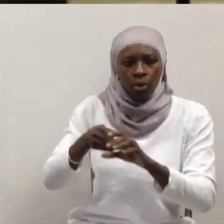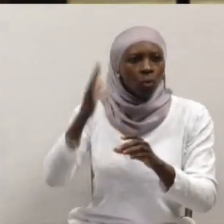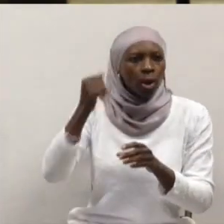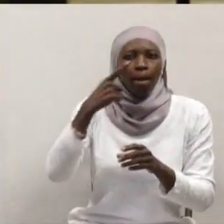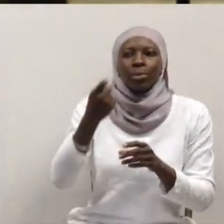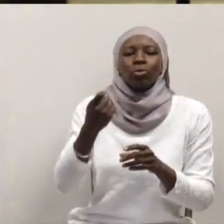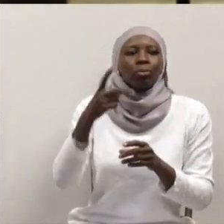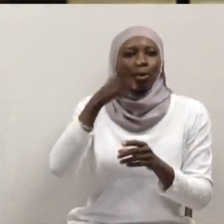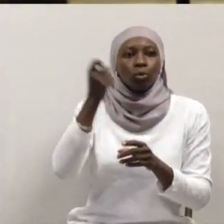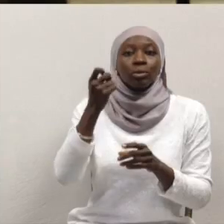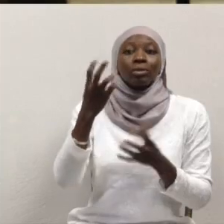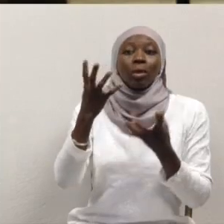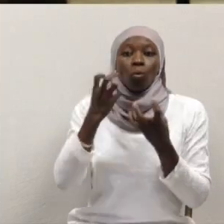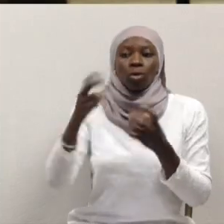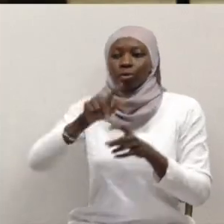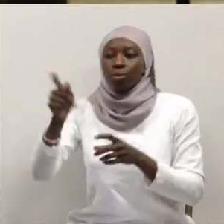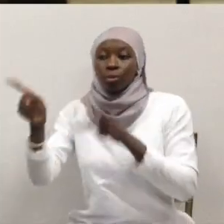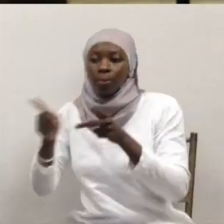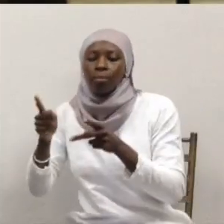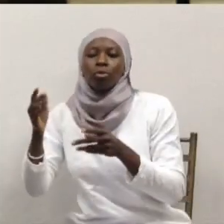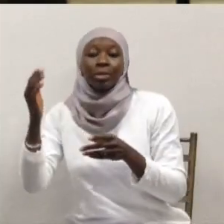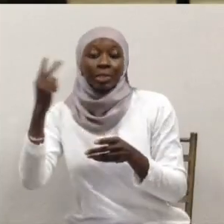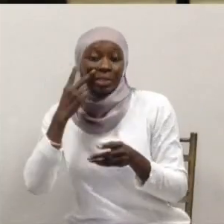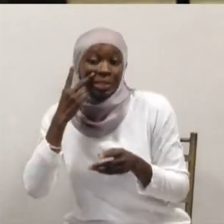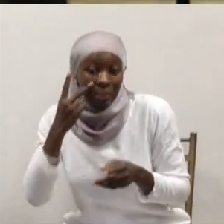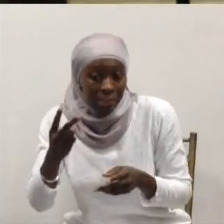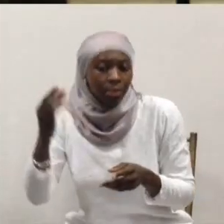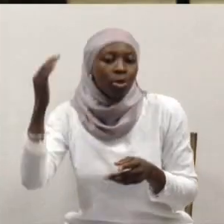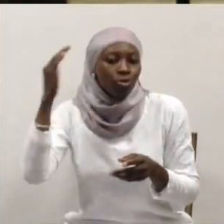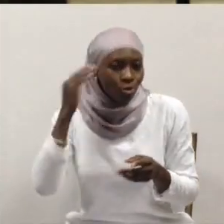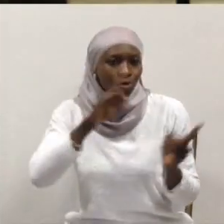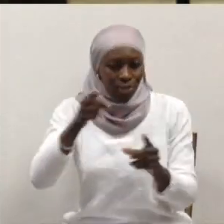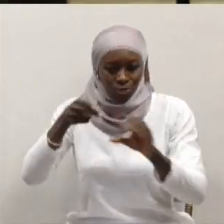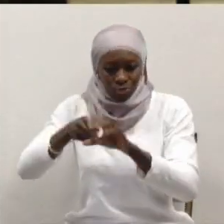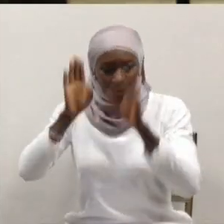be hypocrites. So they just join for the sake of joining.